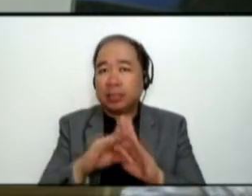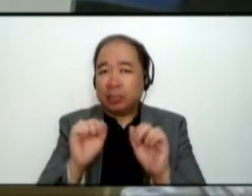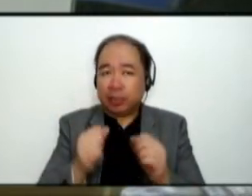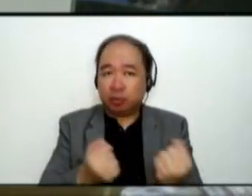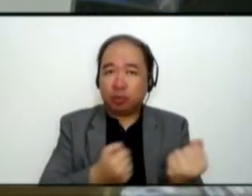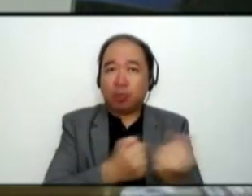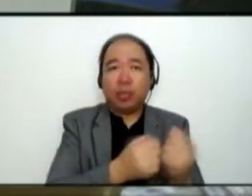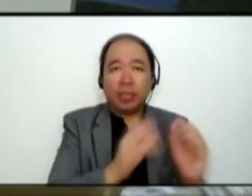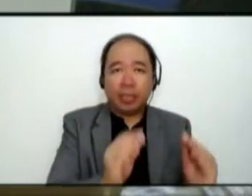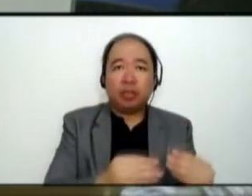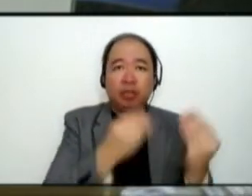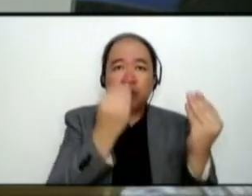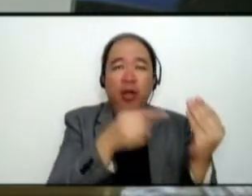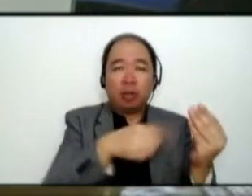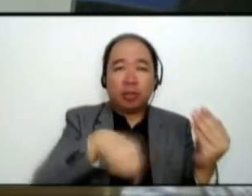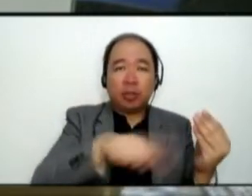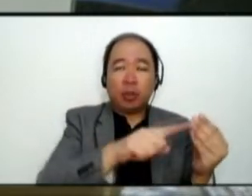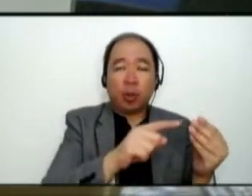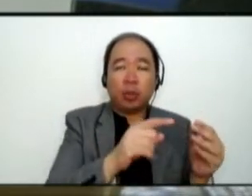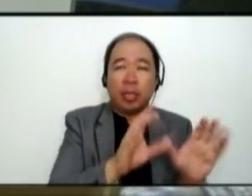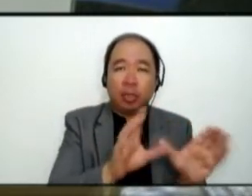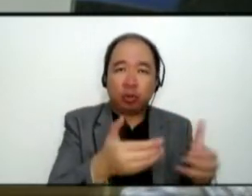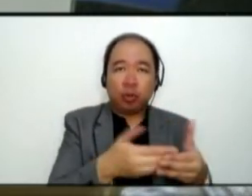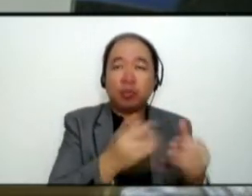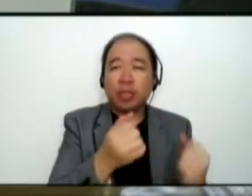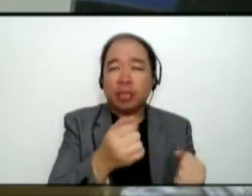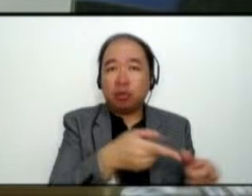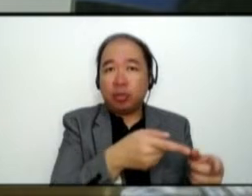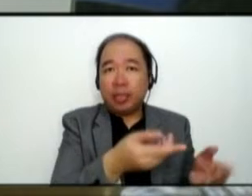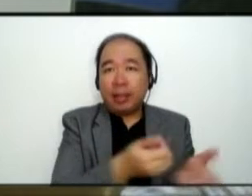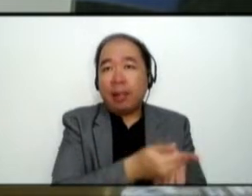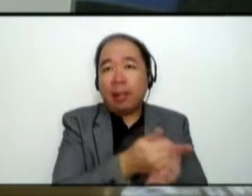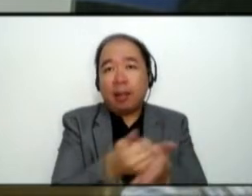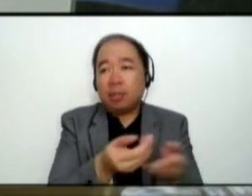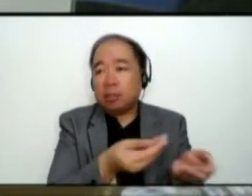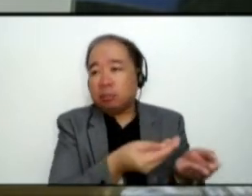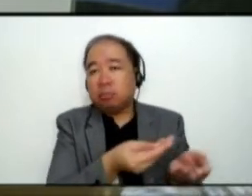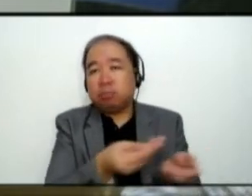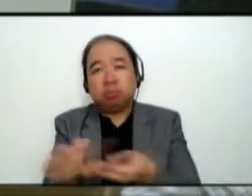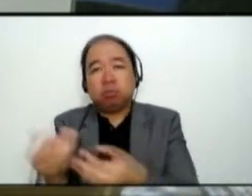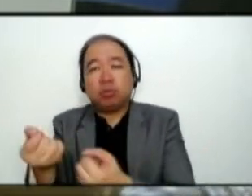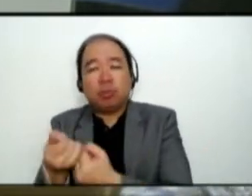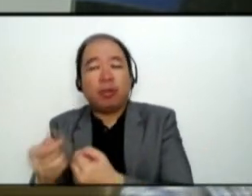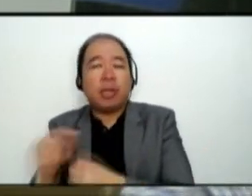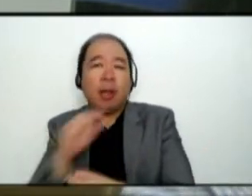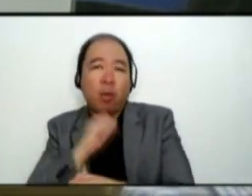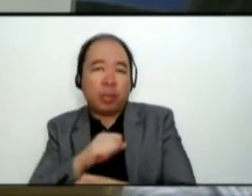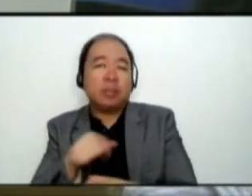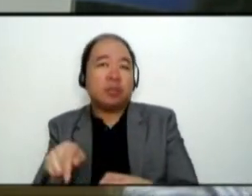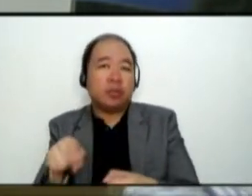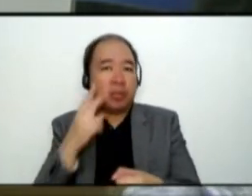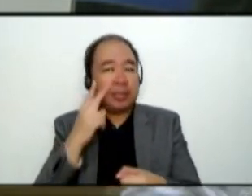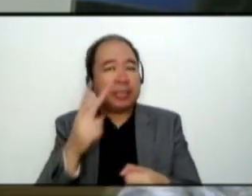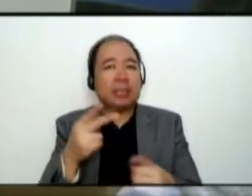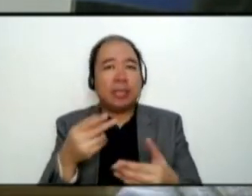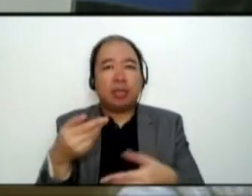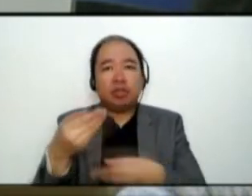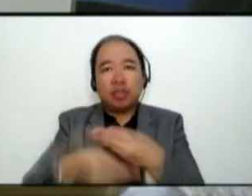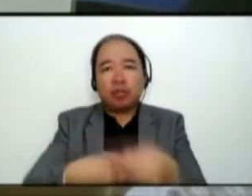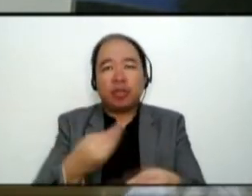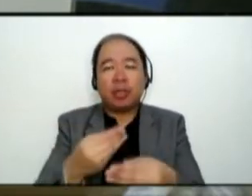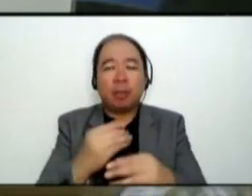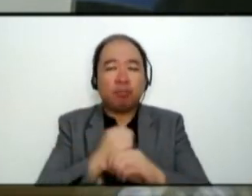to facilitate security of older and also vice versa, then generational social protection